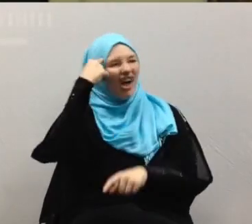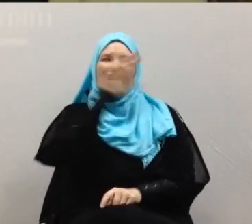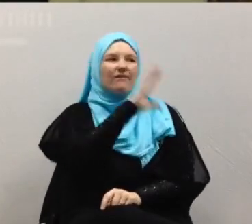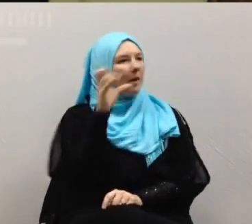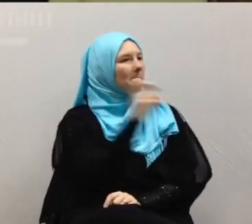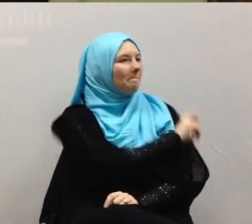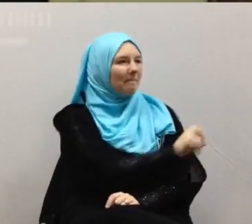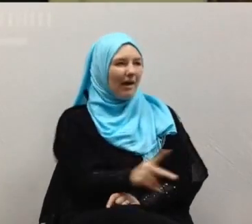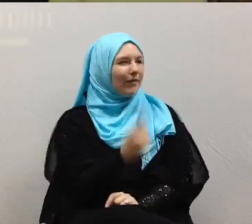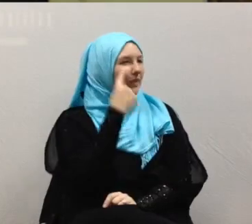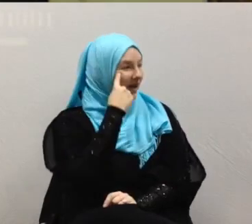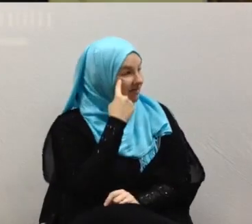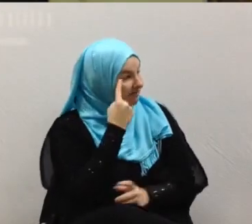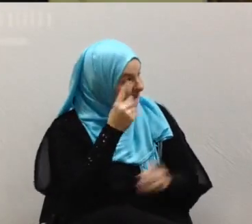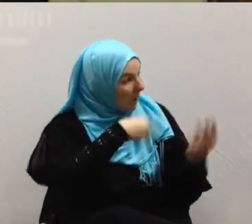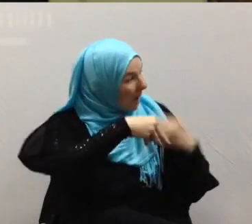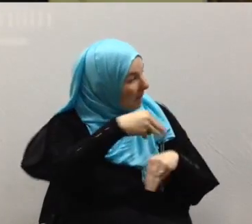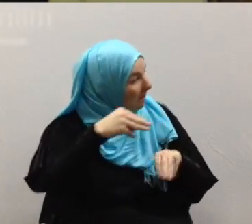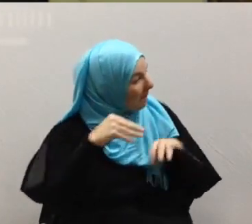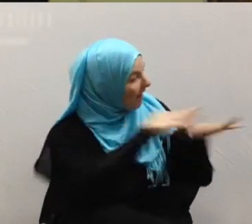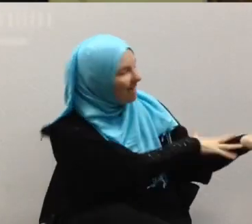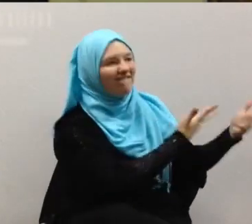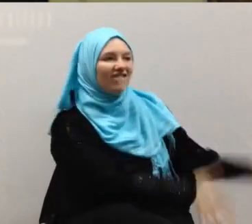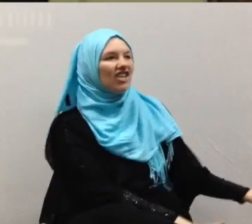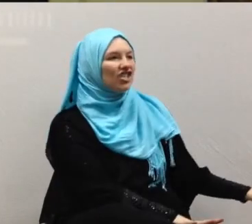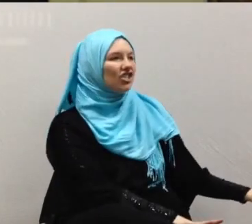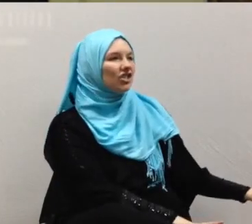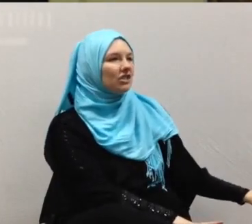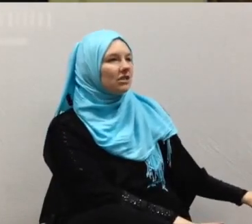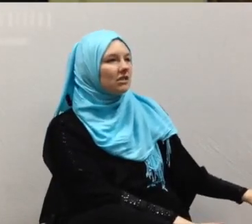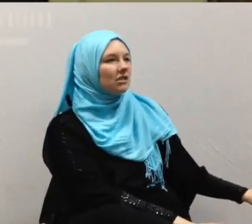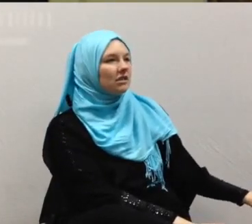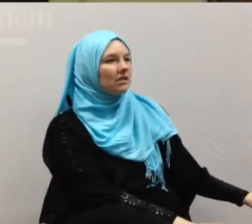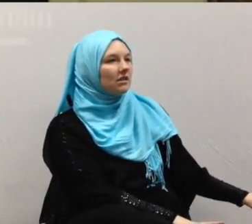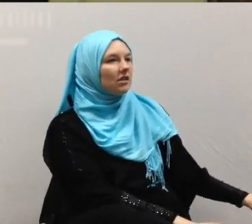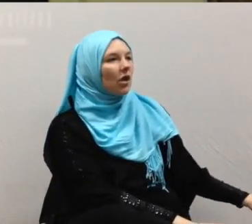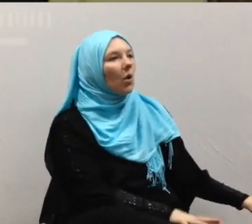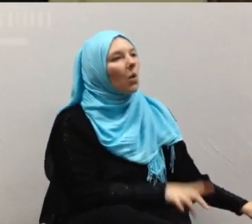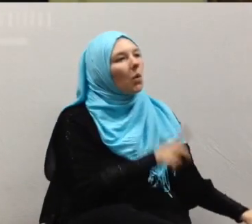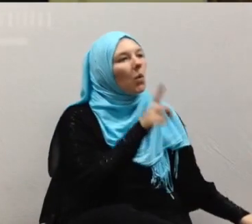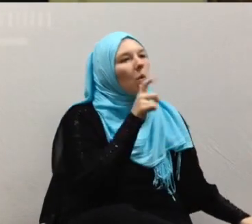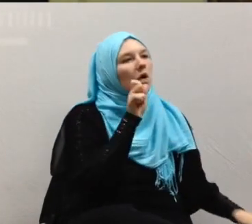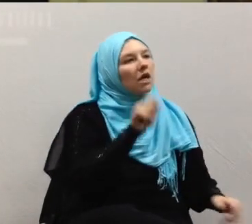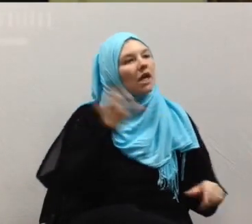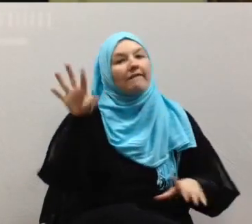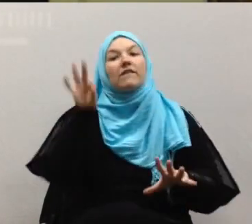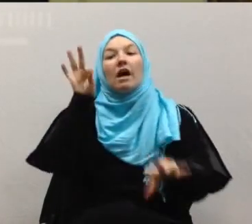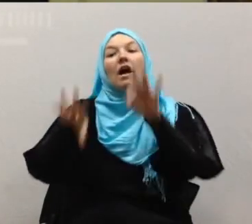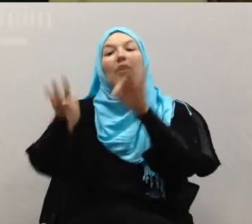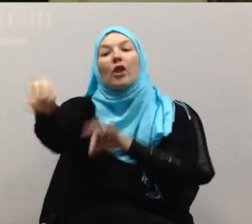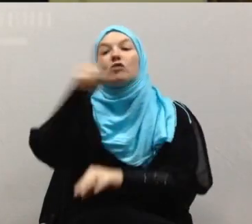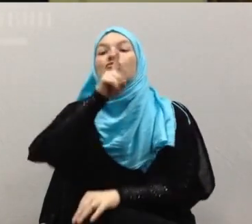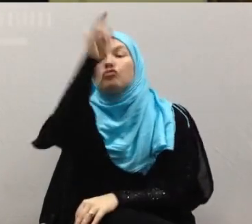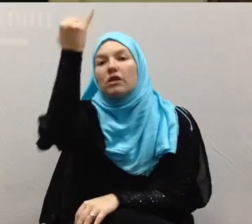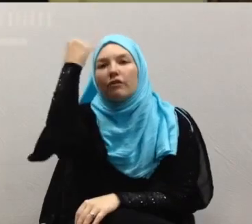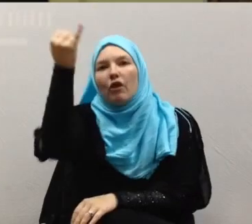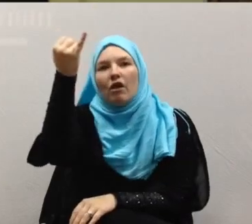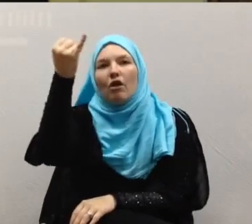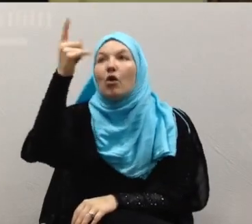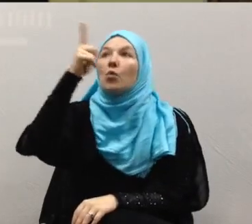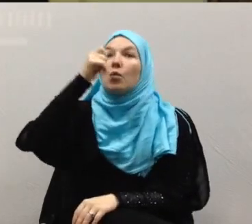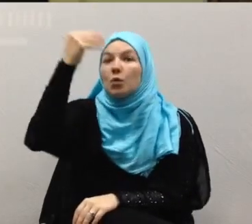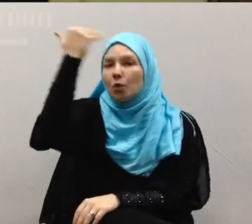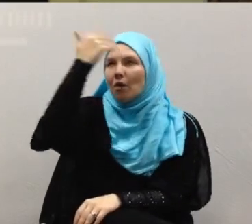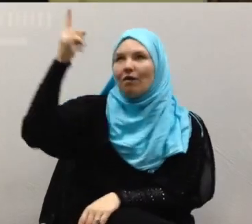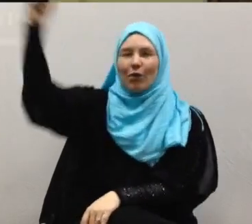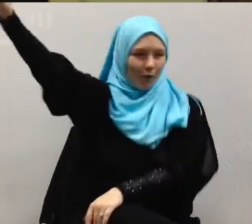Who could have uncovered those kinds of thoughts but Allah? And now they are being given clearly,